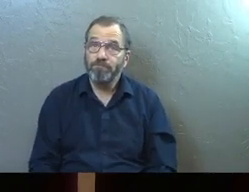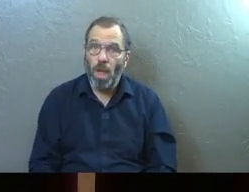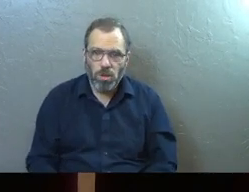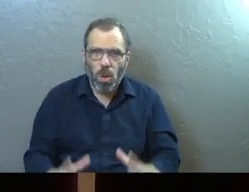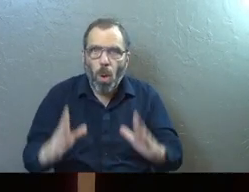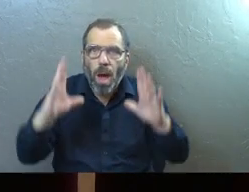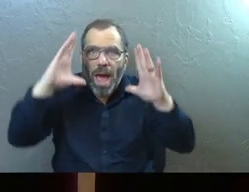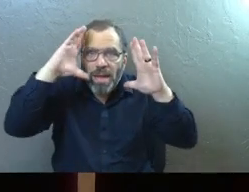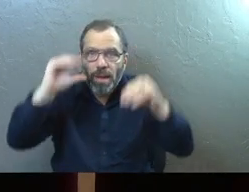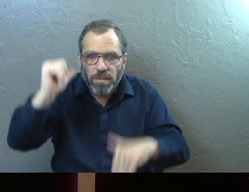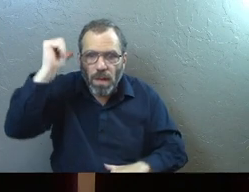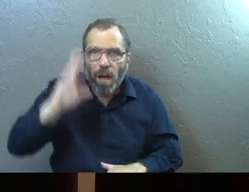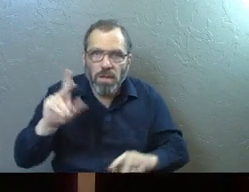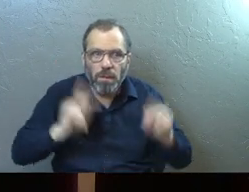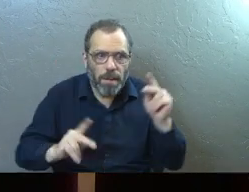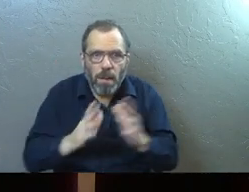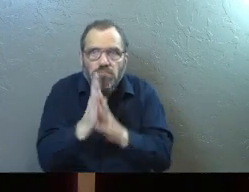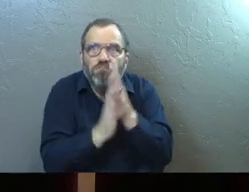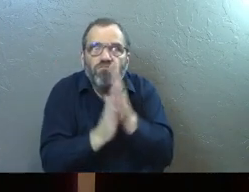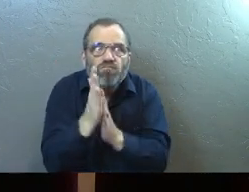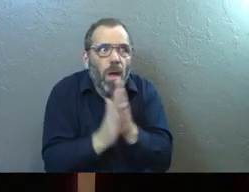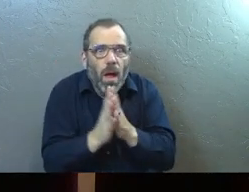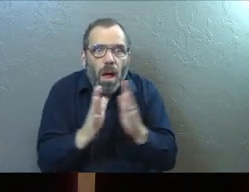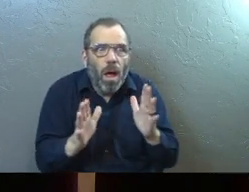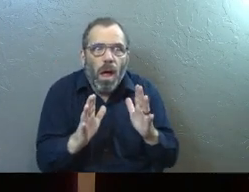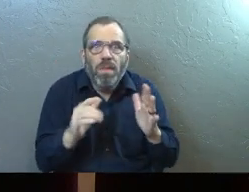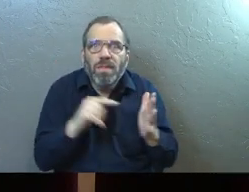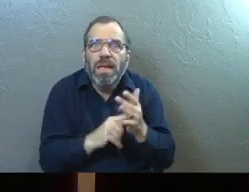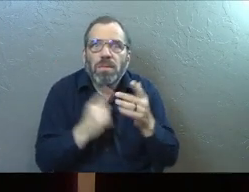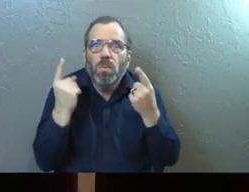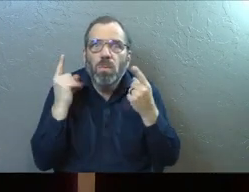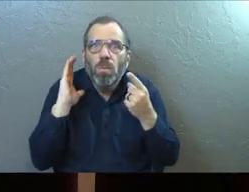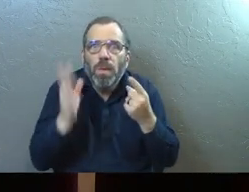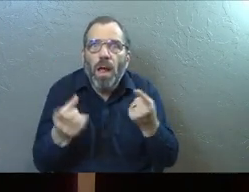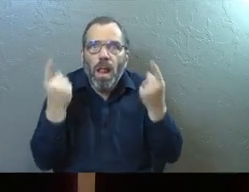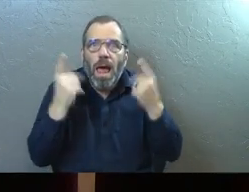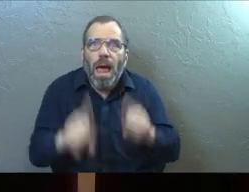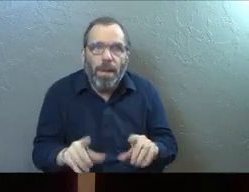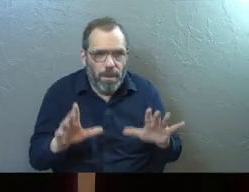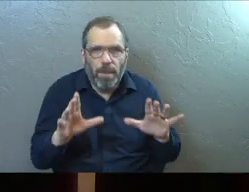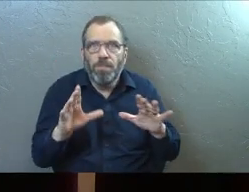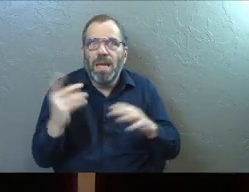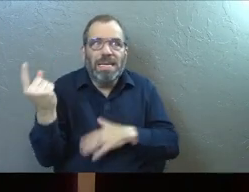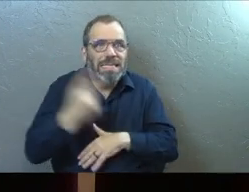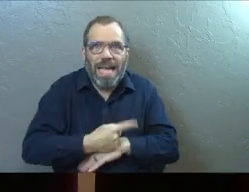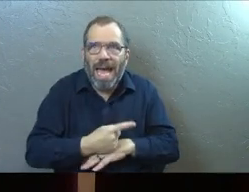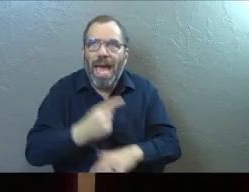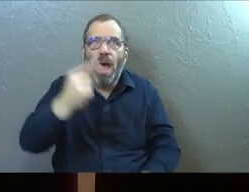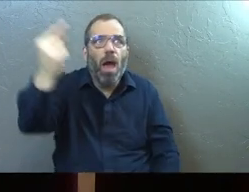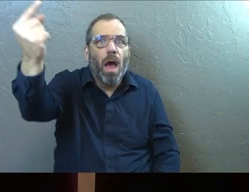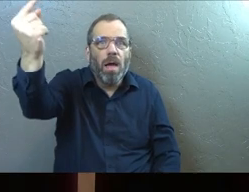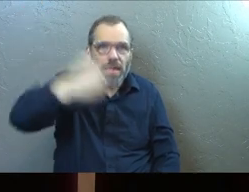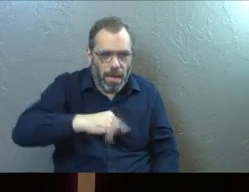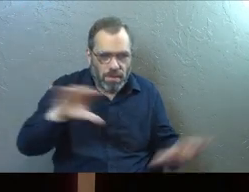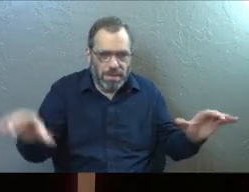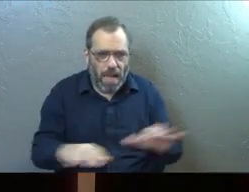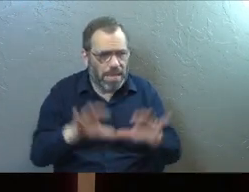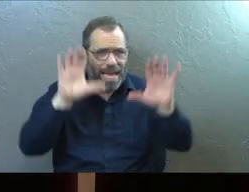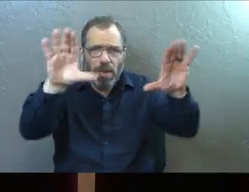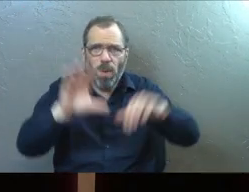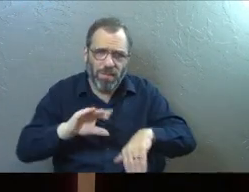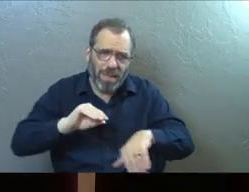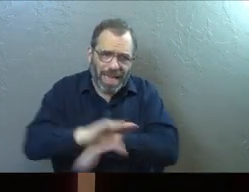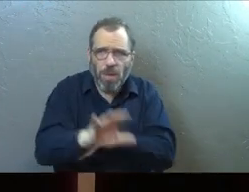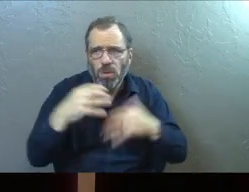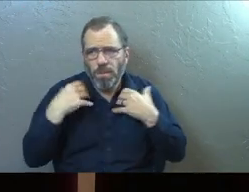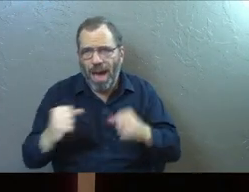this anticipation from God's people looking forward to when this is going to happen. There's going to be a day where somebody comes along and does this, and he's a wonderful